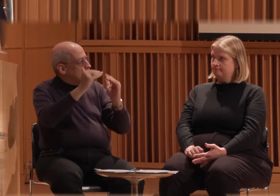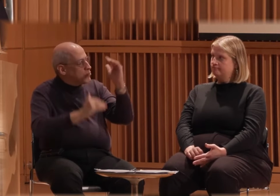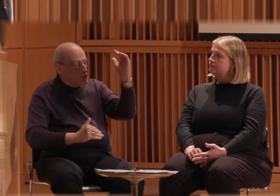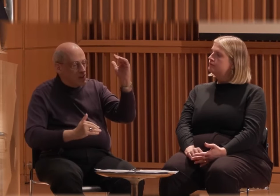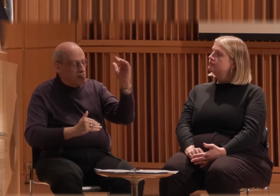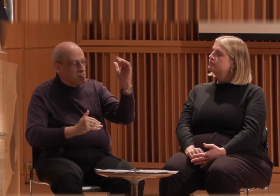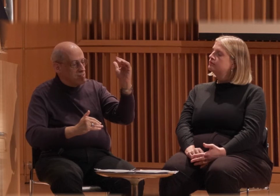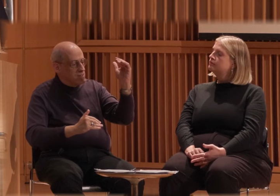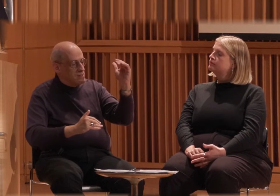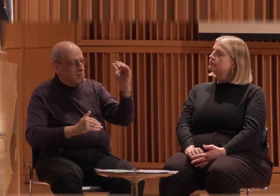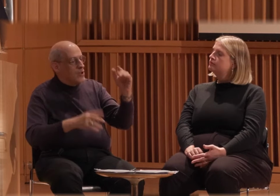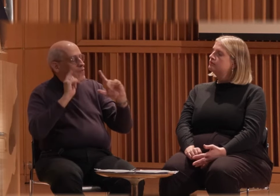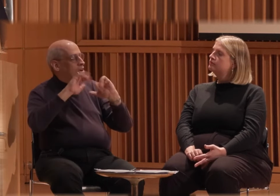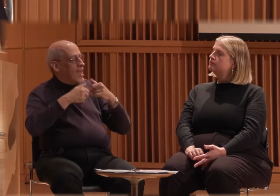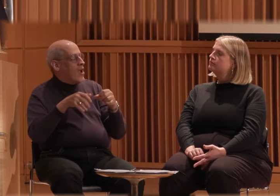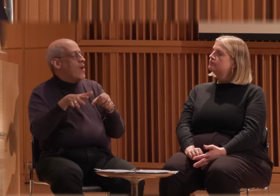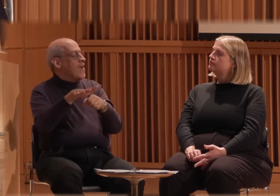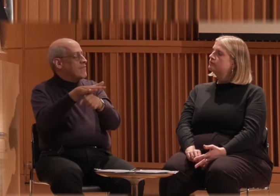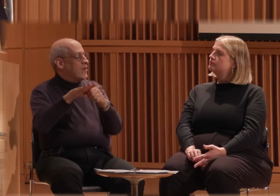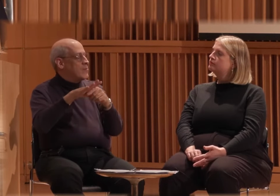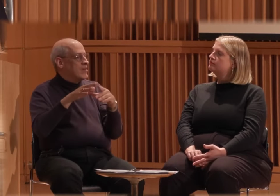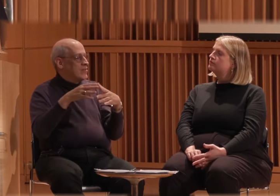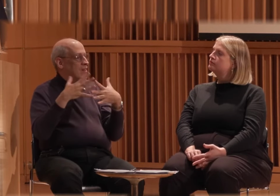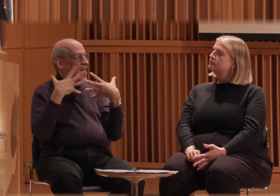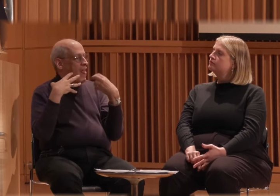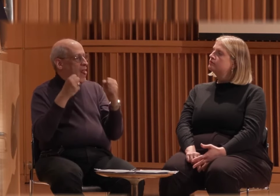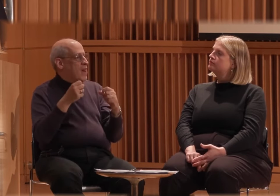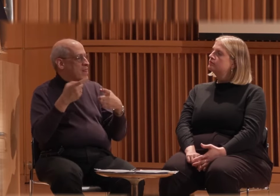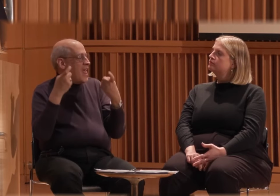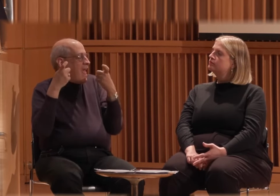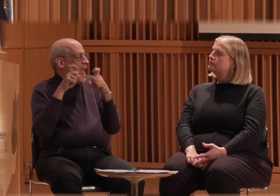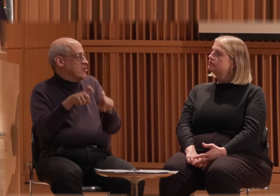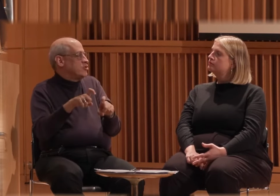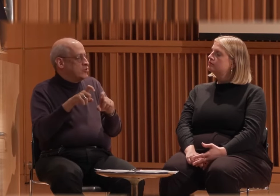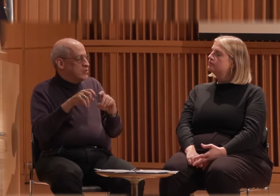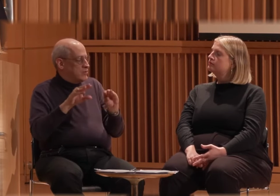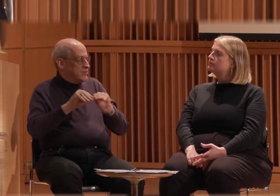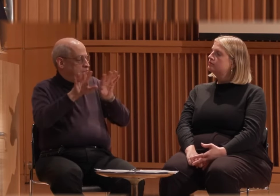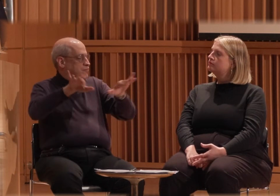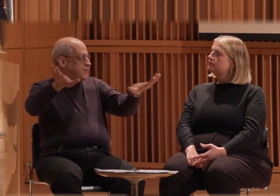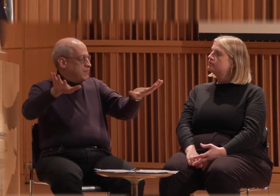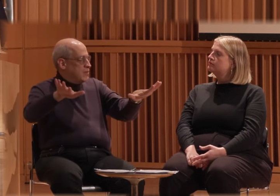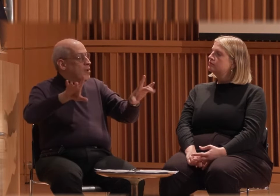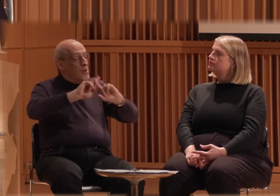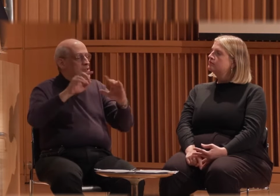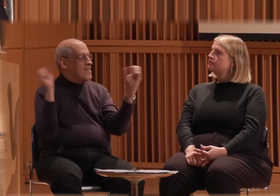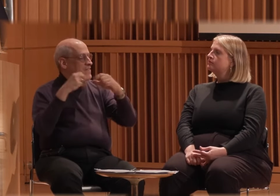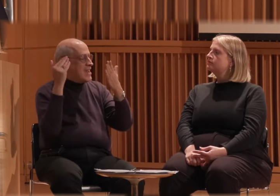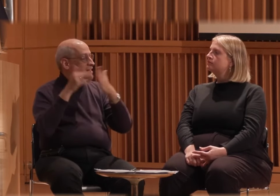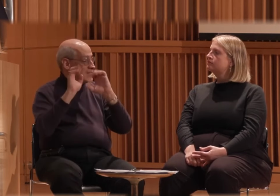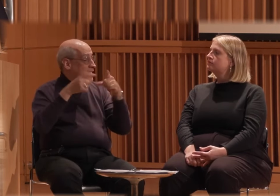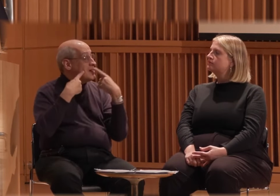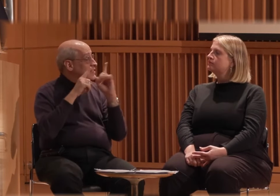way environmental health hazards are distributed, but also fighting them, and sometimes successfully.